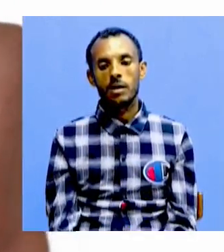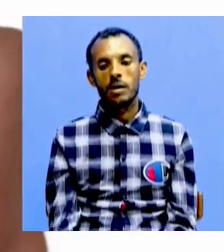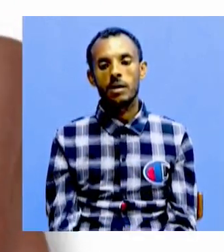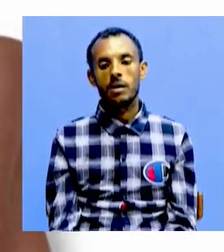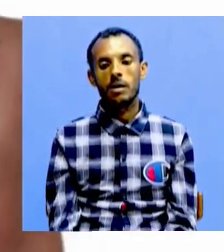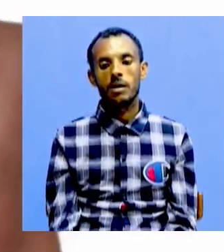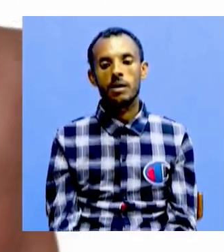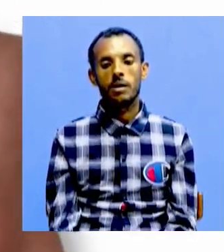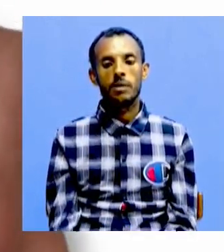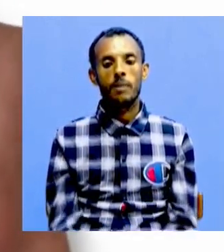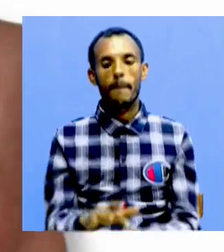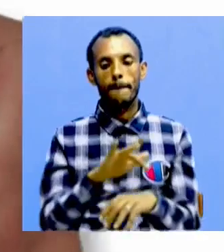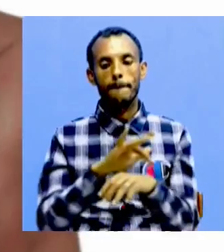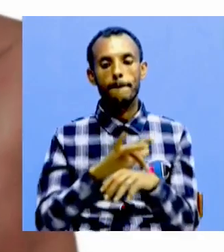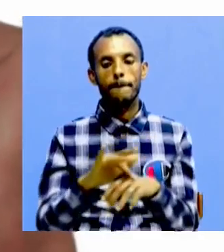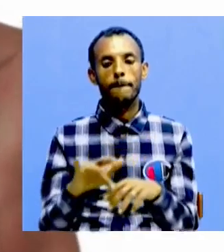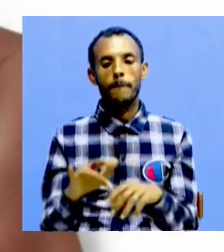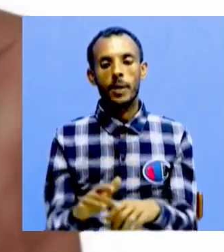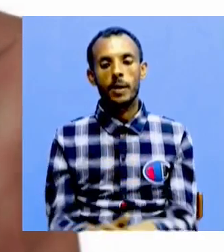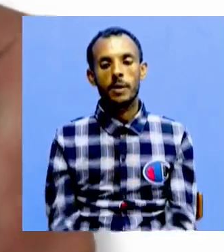blank